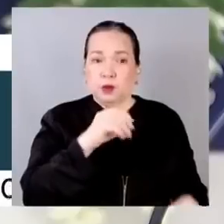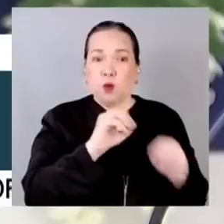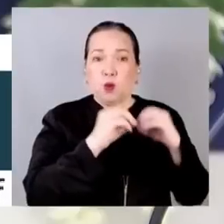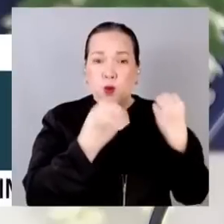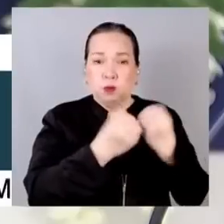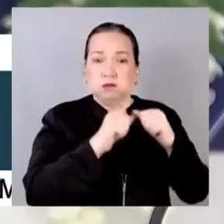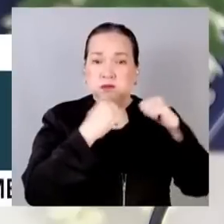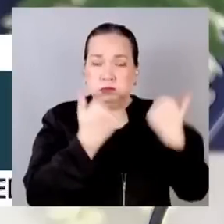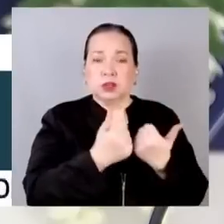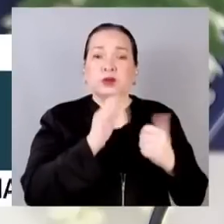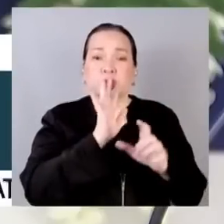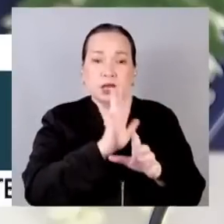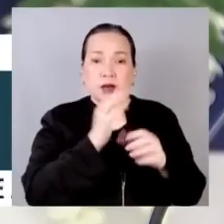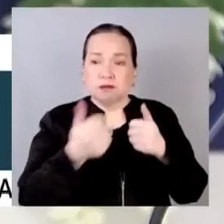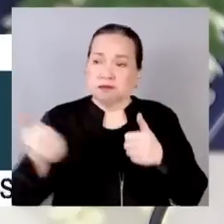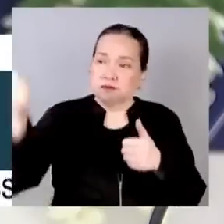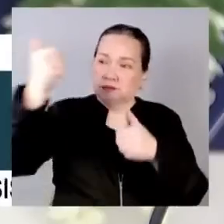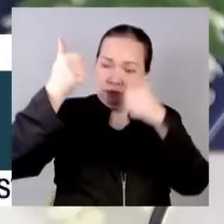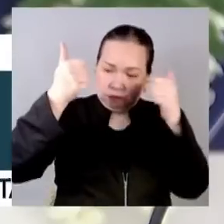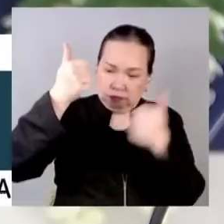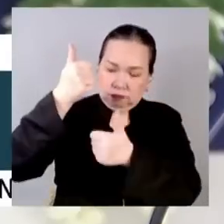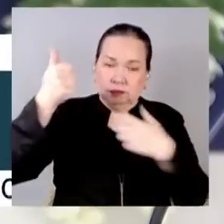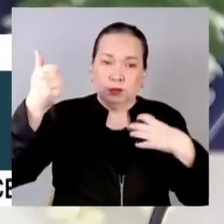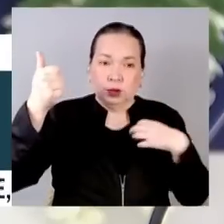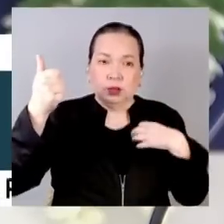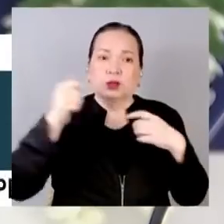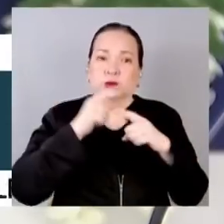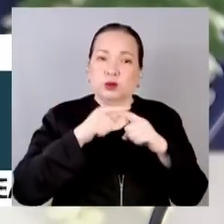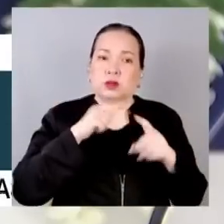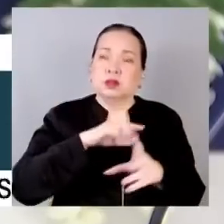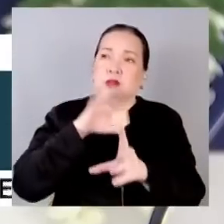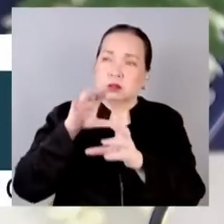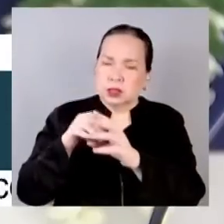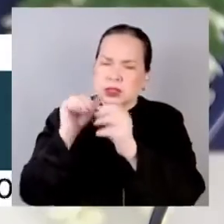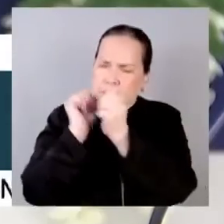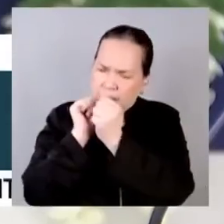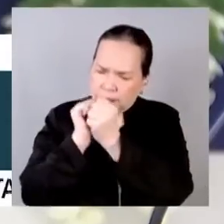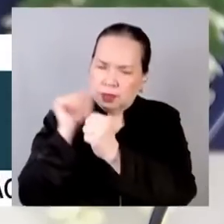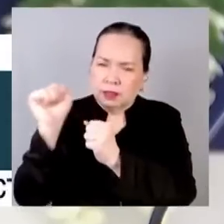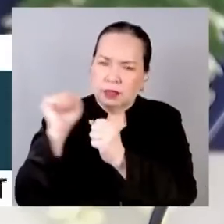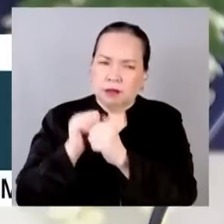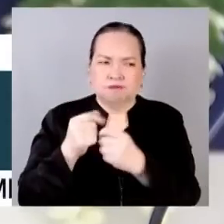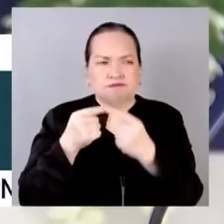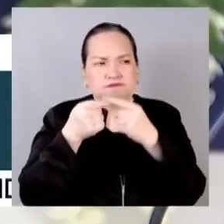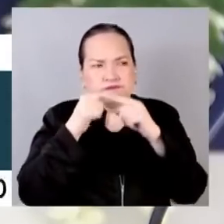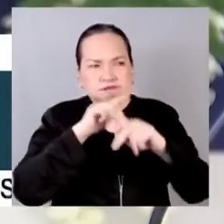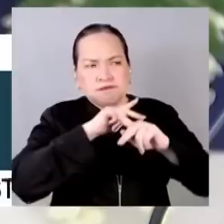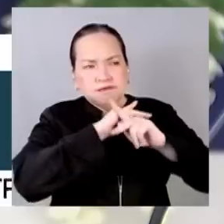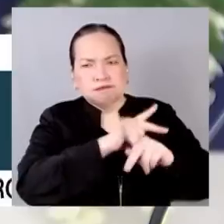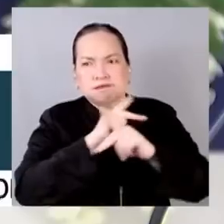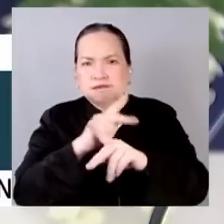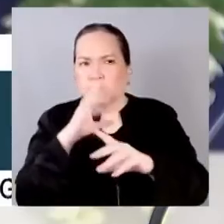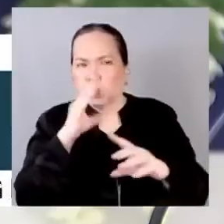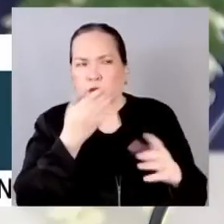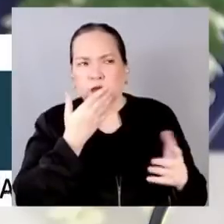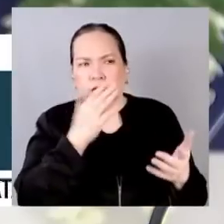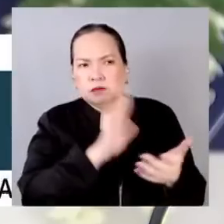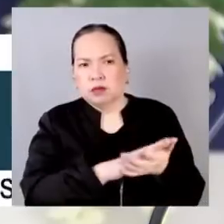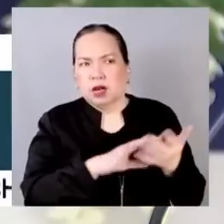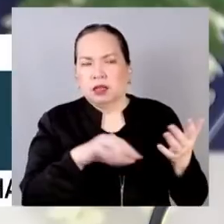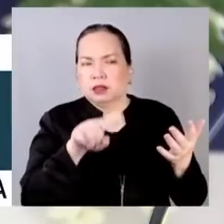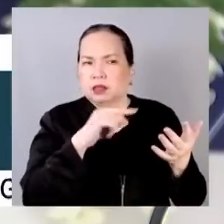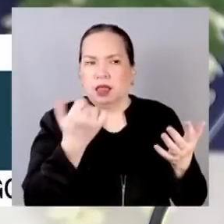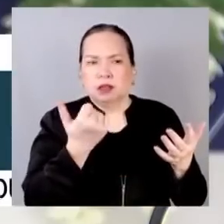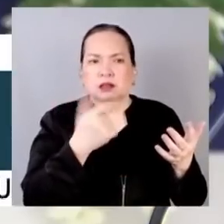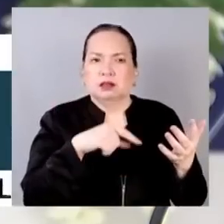authority. While I join the good SILG in the fight against erring personnel in the police force, let us not lose focus on